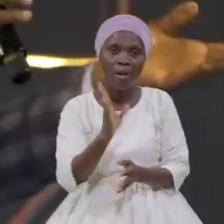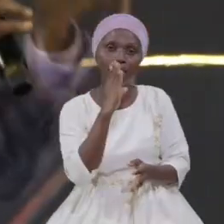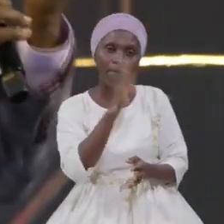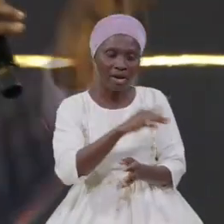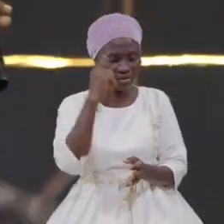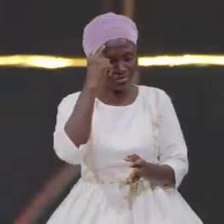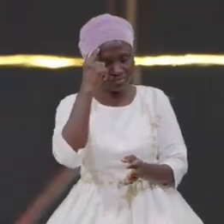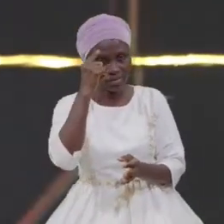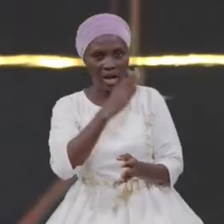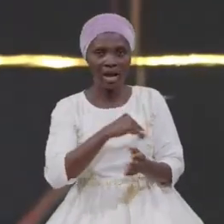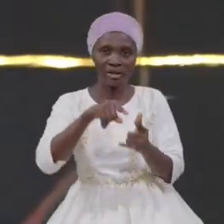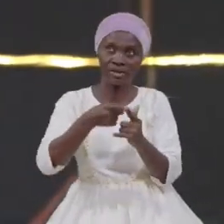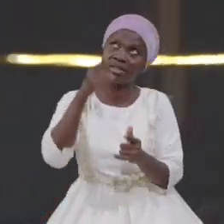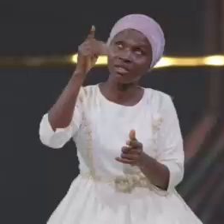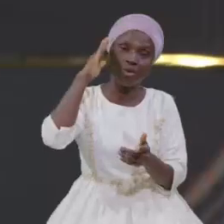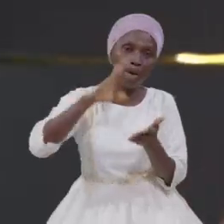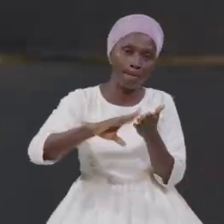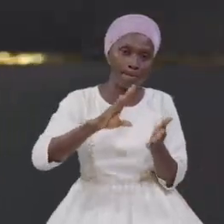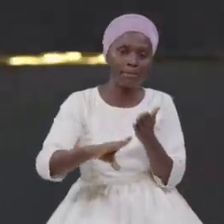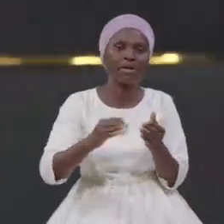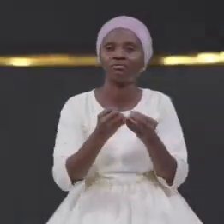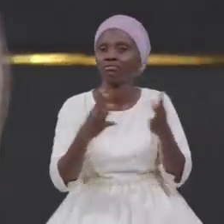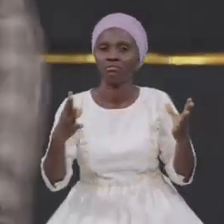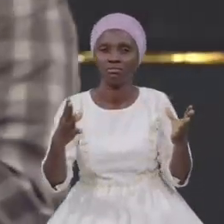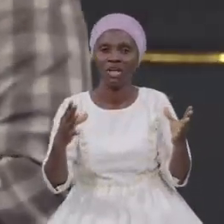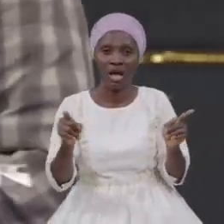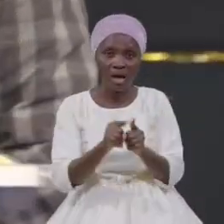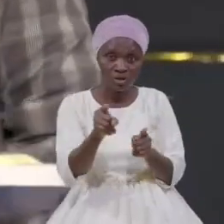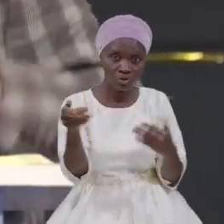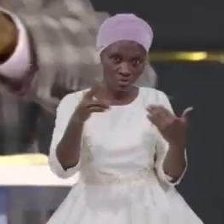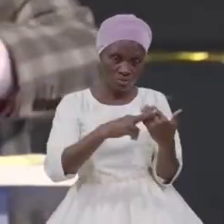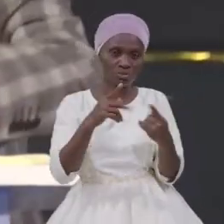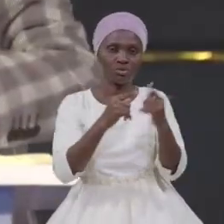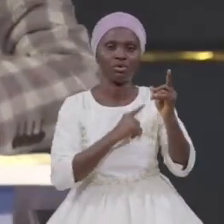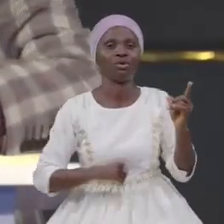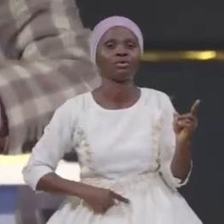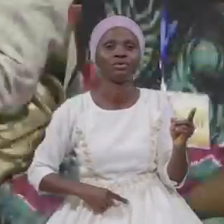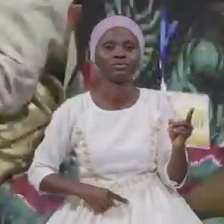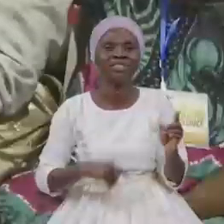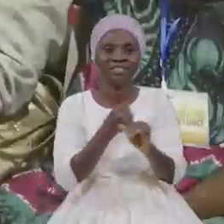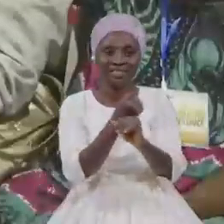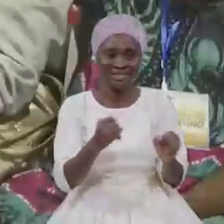pardon, as you return unto the Lord. Salvation for